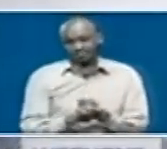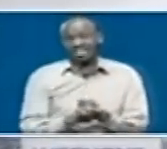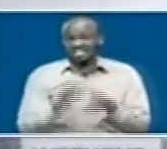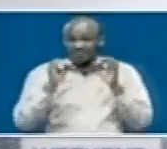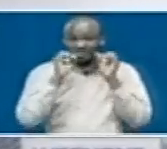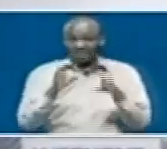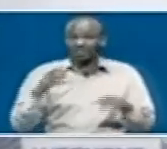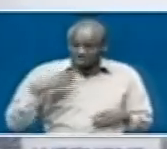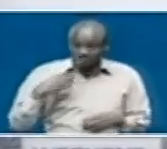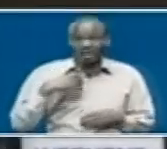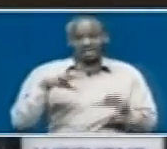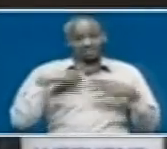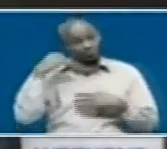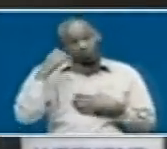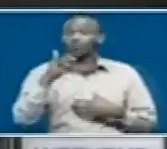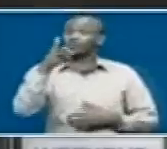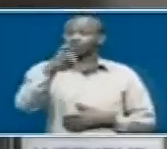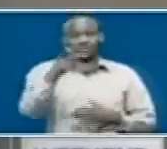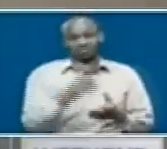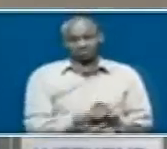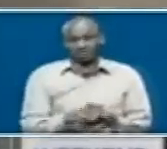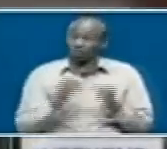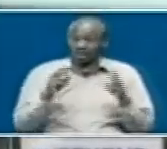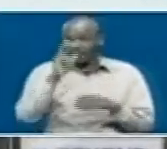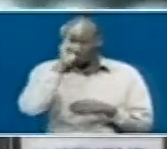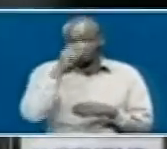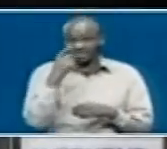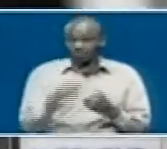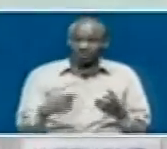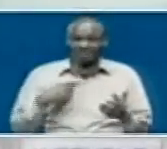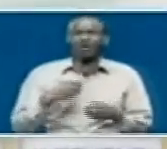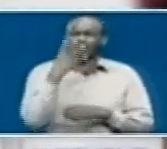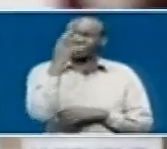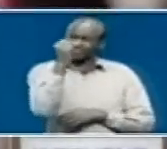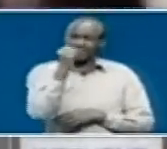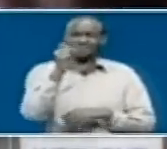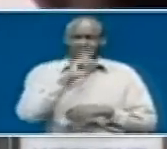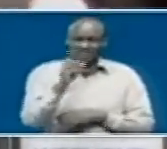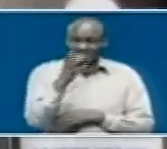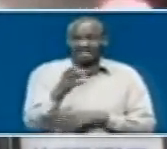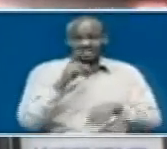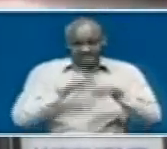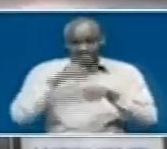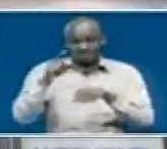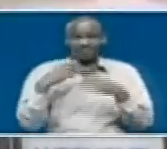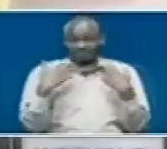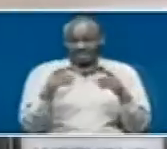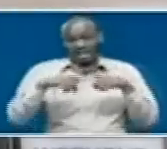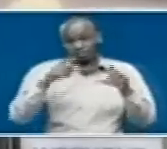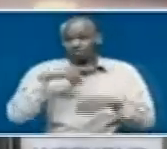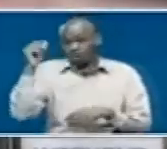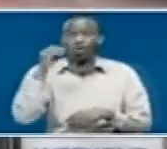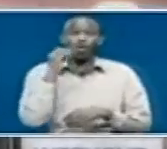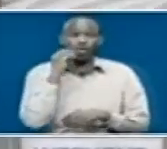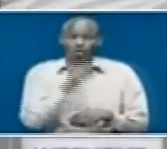Otherwise, mtu akipokea simu atatushoot. Fahad says the police siege lasted at least 45 minutes before they were eventually allowed to rush to